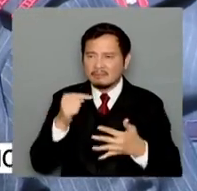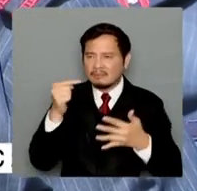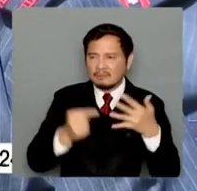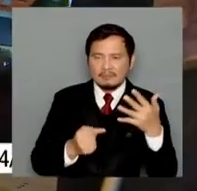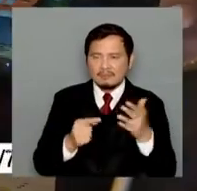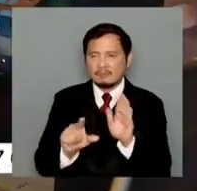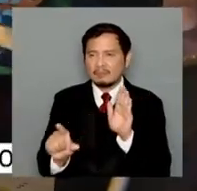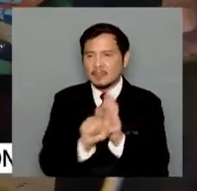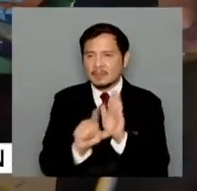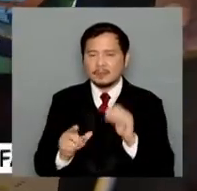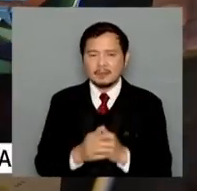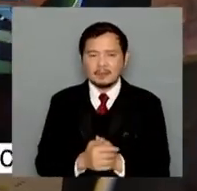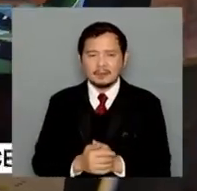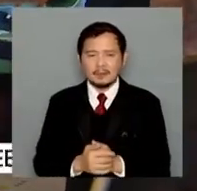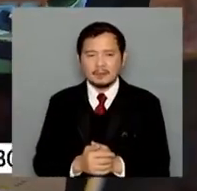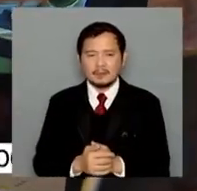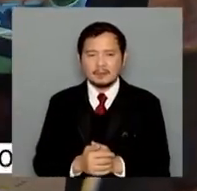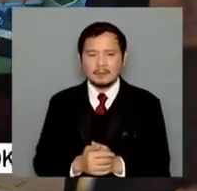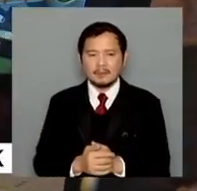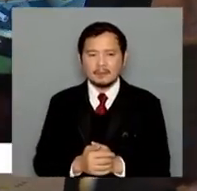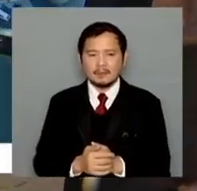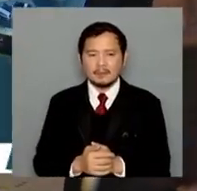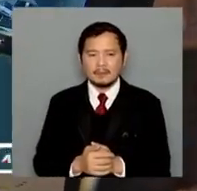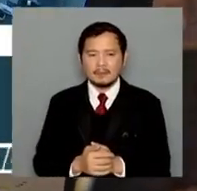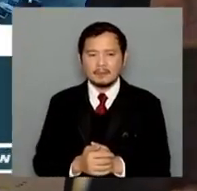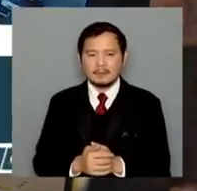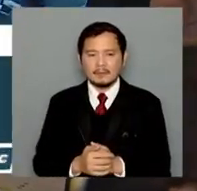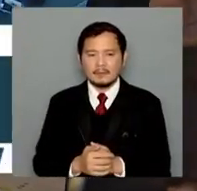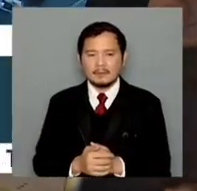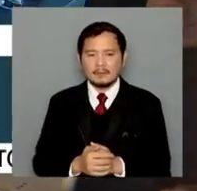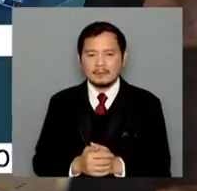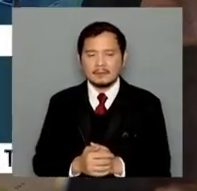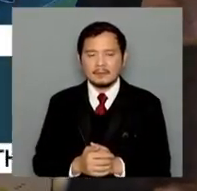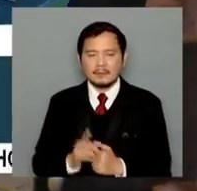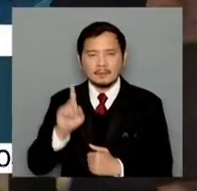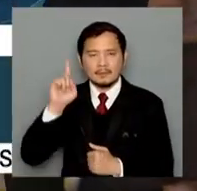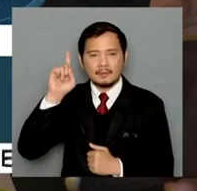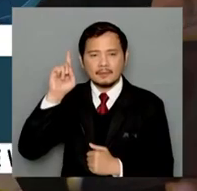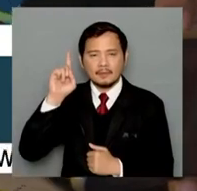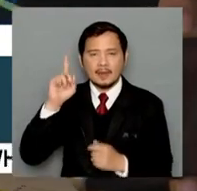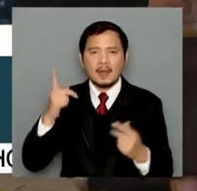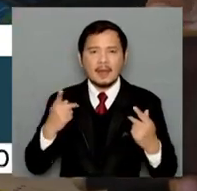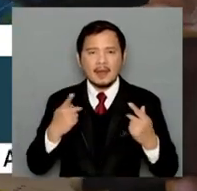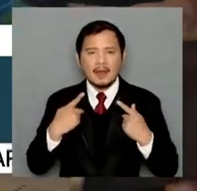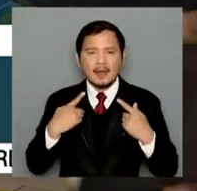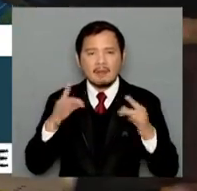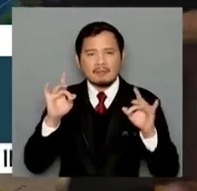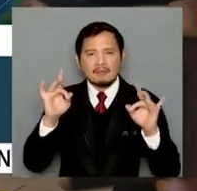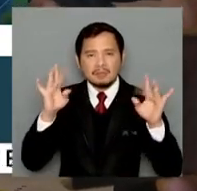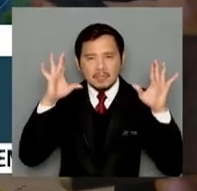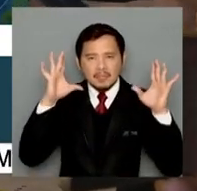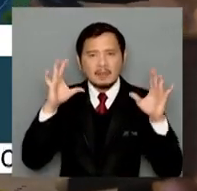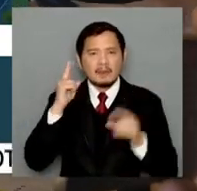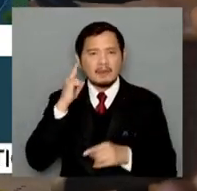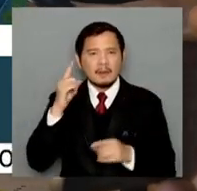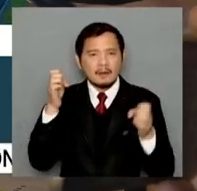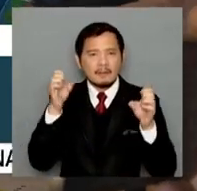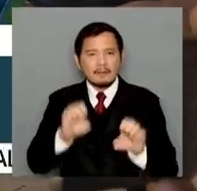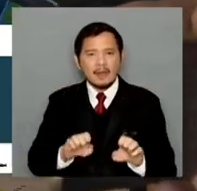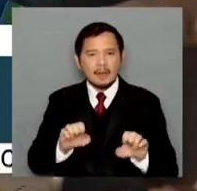transparent material. Sa ngayon, wala kami nakikitang banta o threat no sa inauguration ng